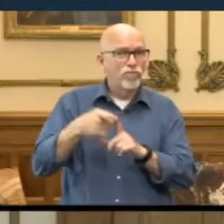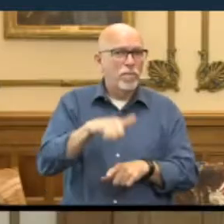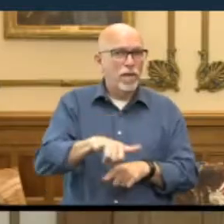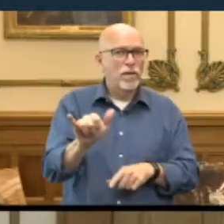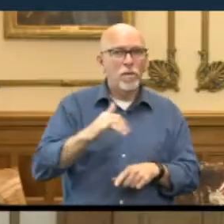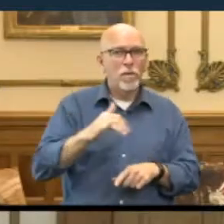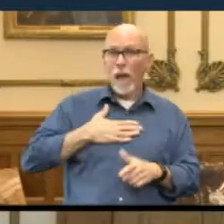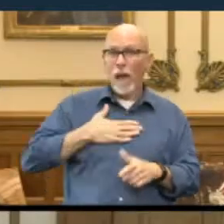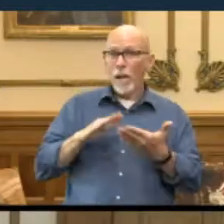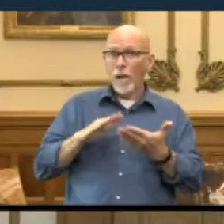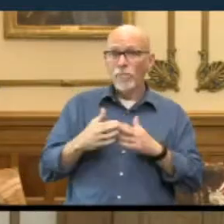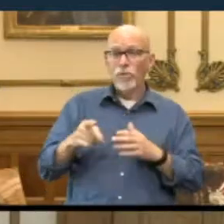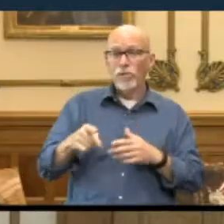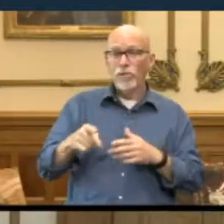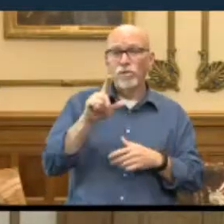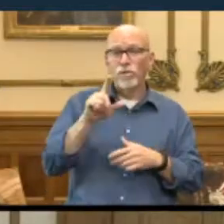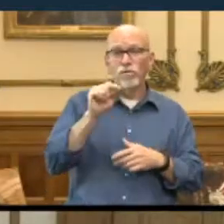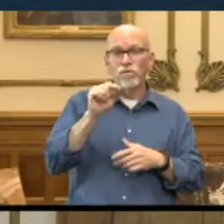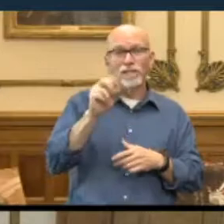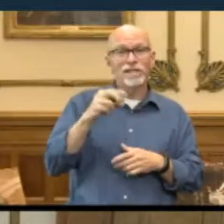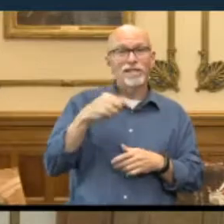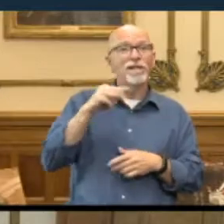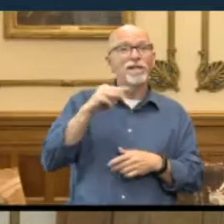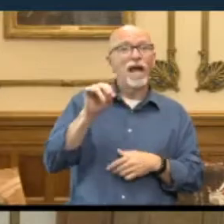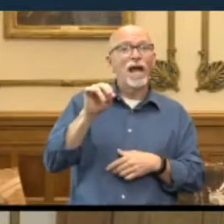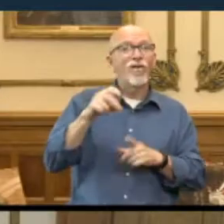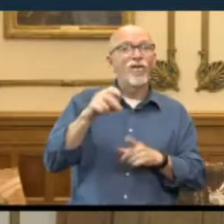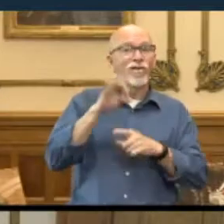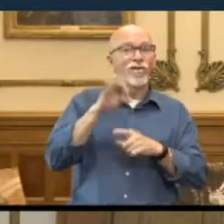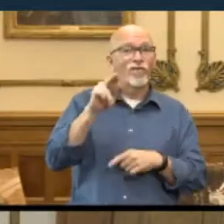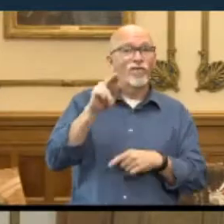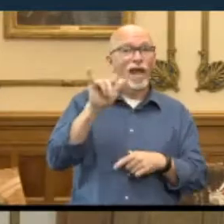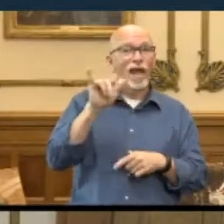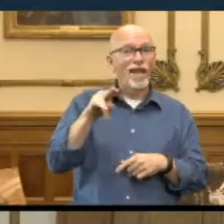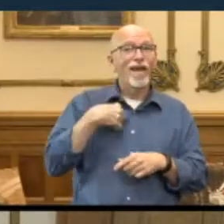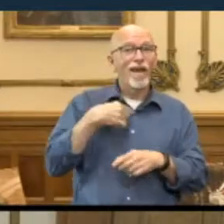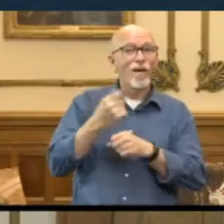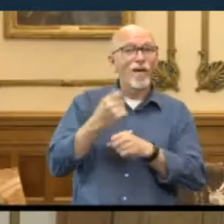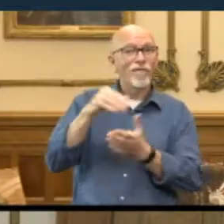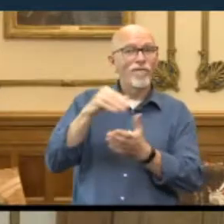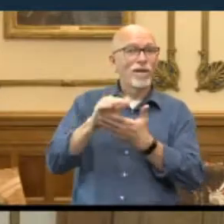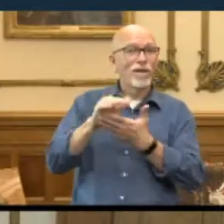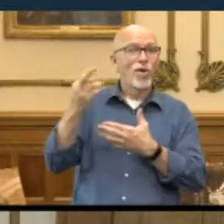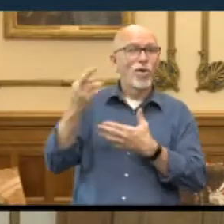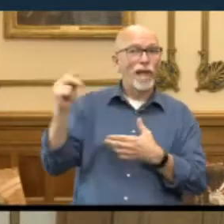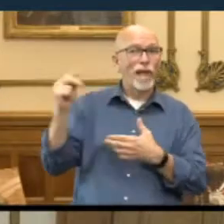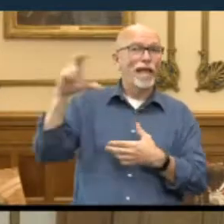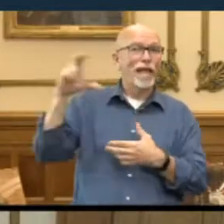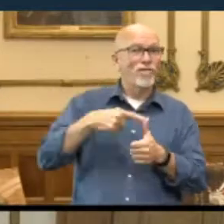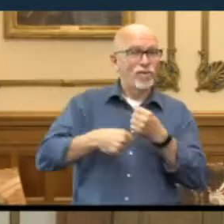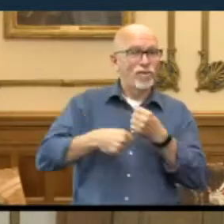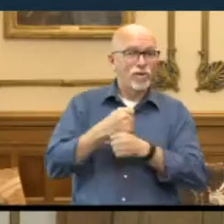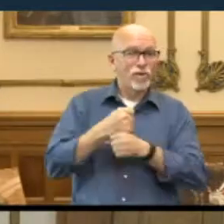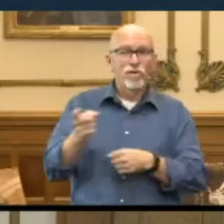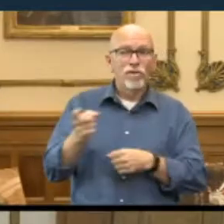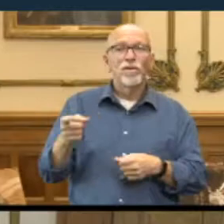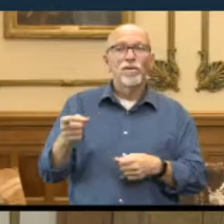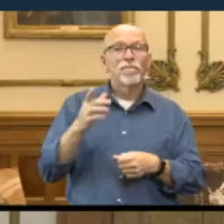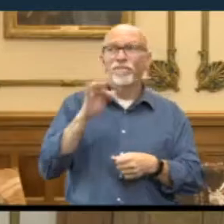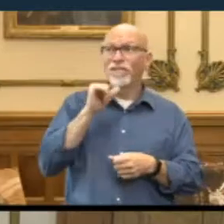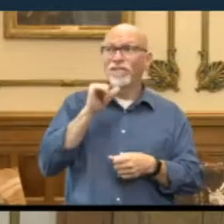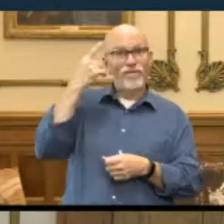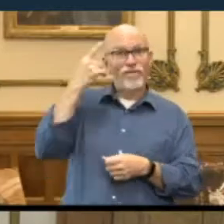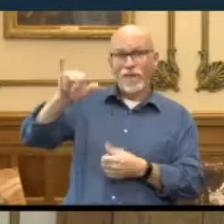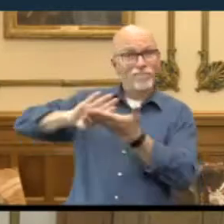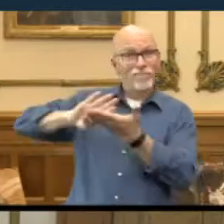My own community, 2016, when I was mayor of Franklin, I was the beneficiary of one of these $1 million grants the very first year. And if it weren't for